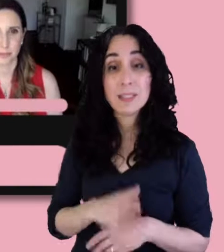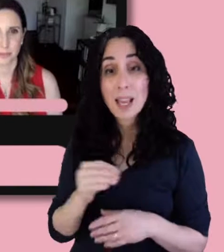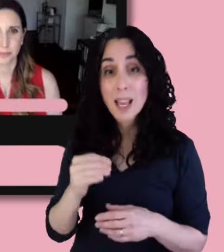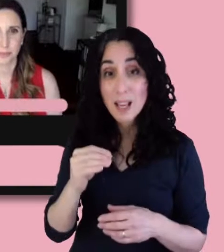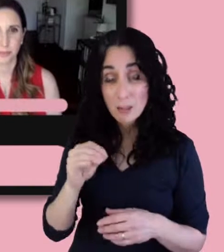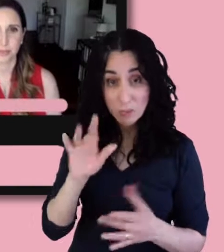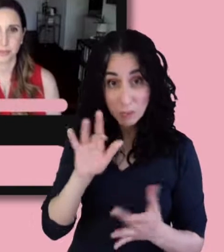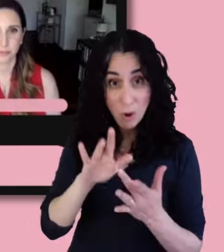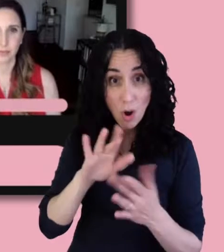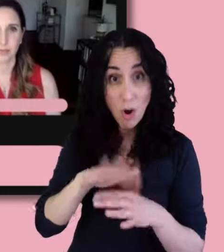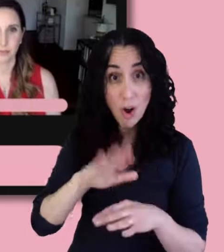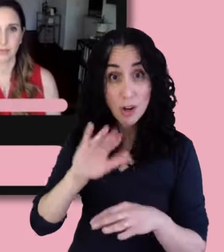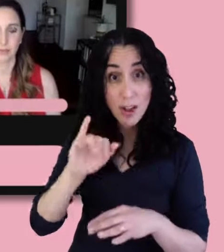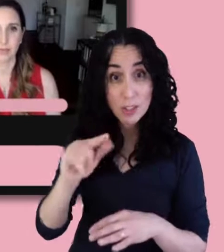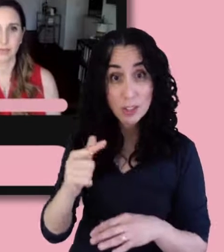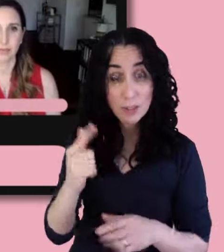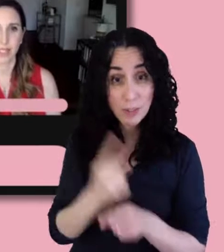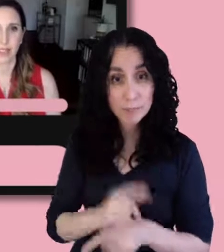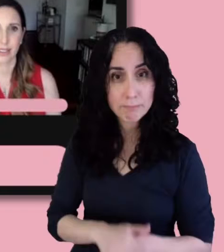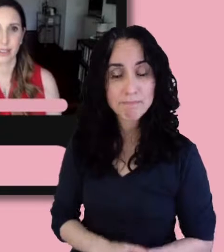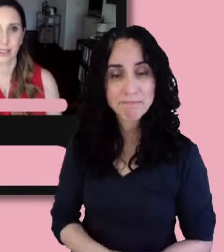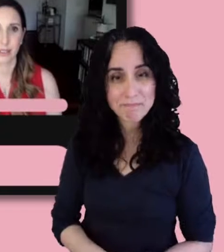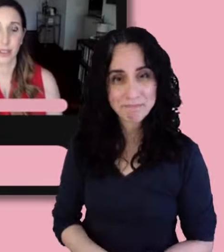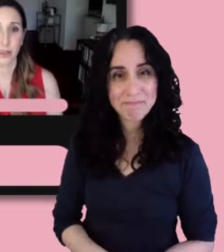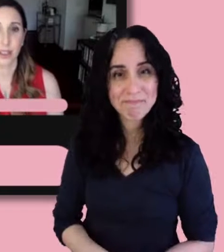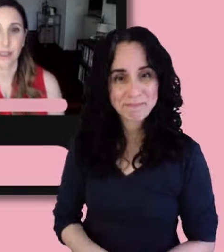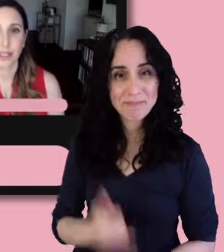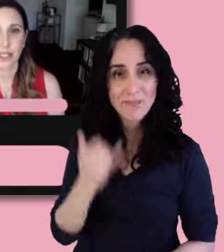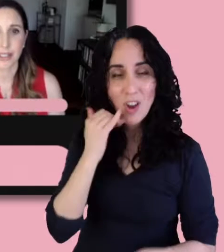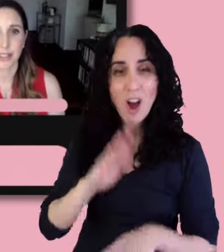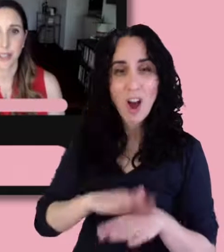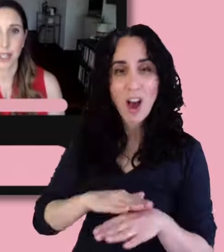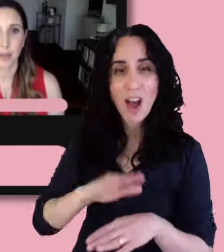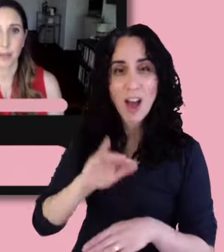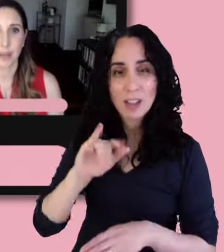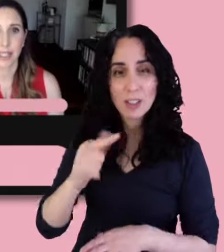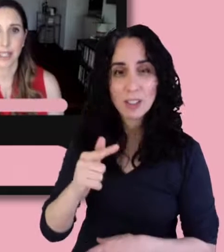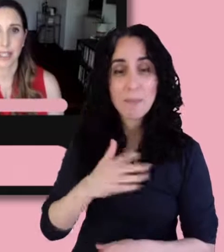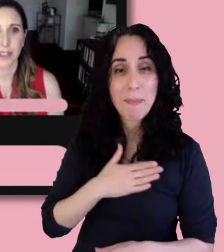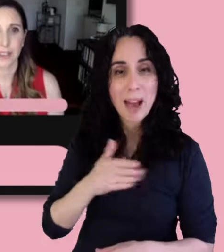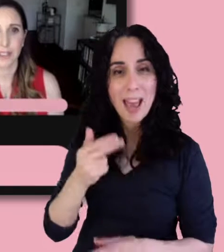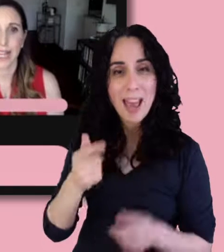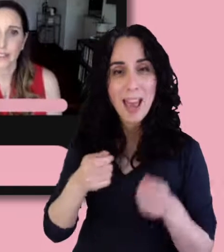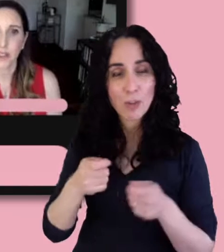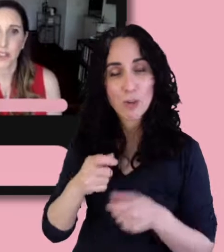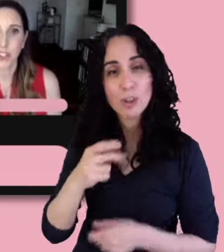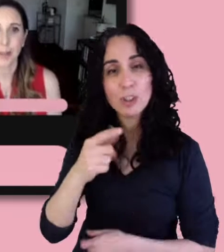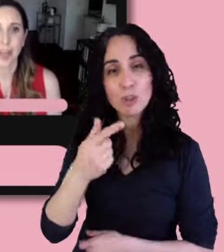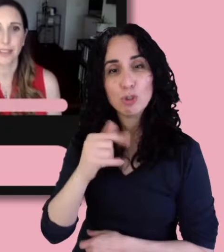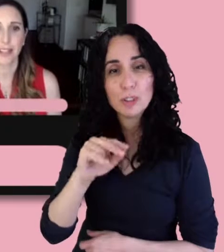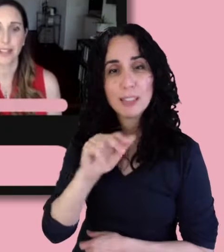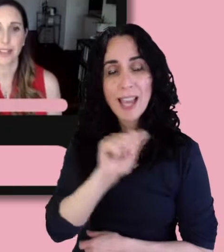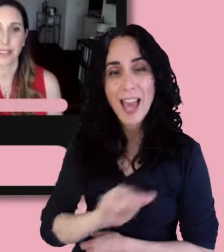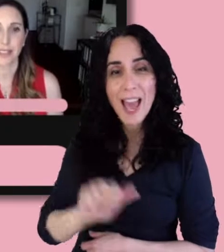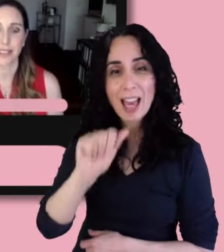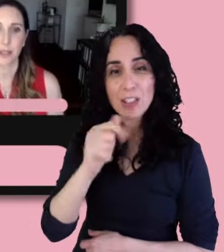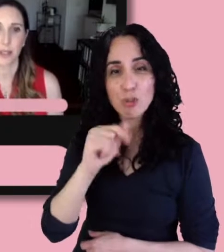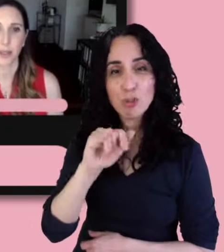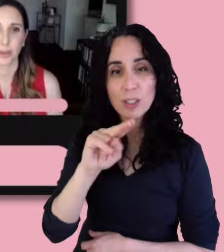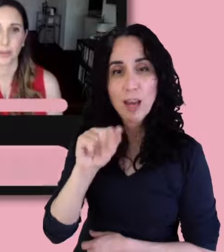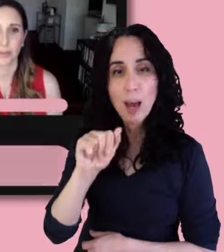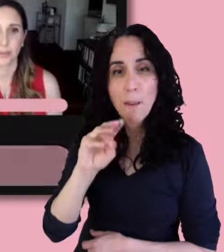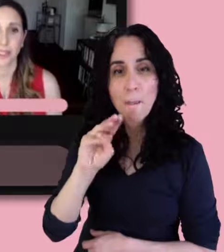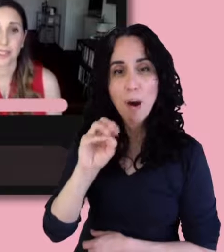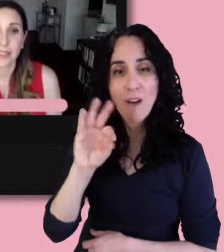to you right on Instagram. For sure, if you're on Instagram, my handle is at Gina Moffa